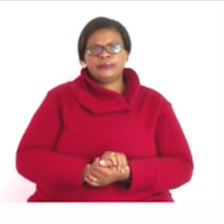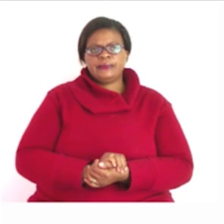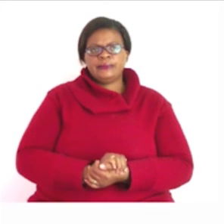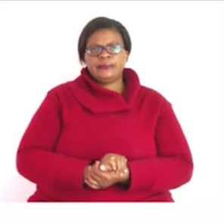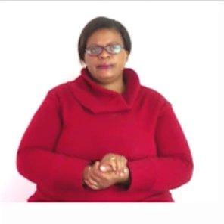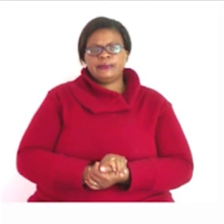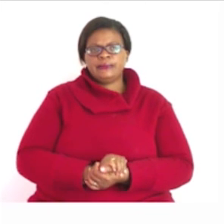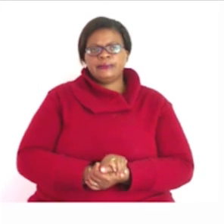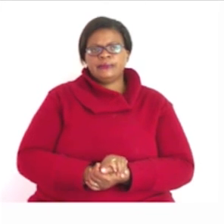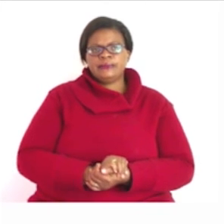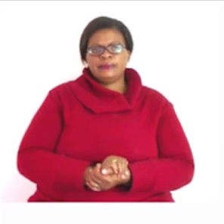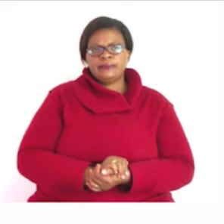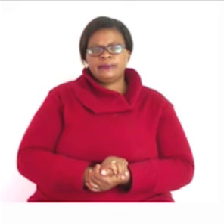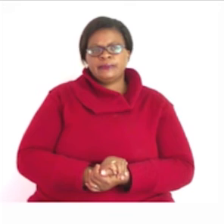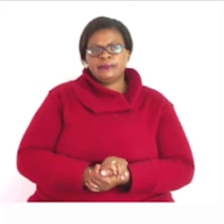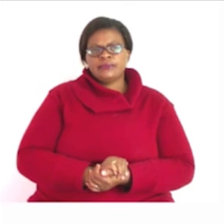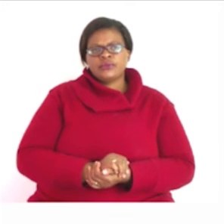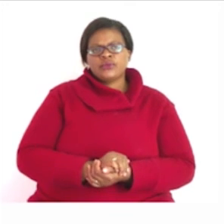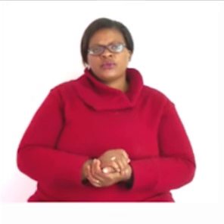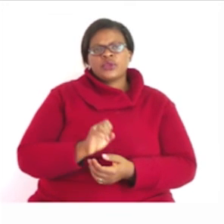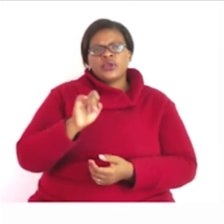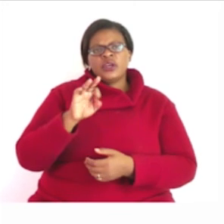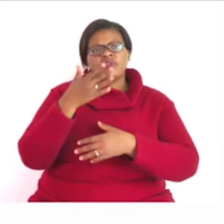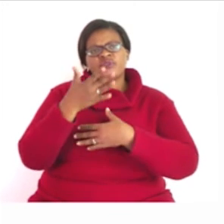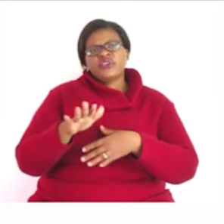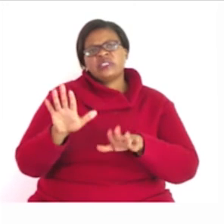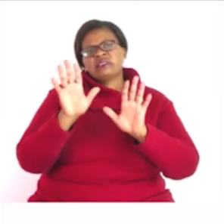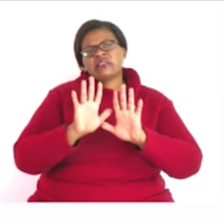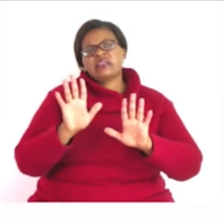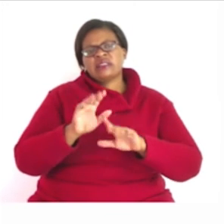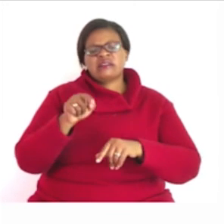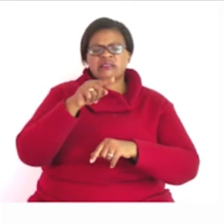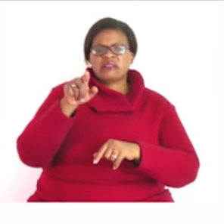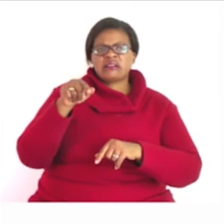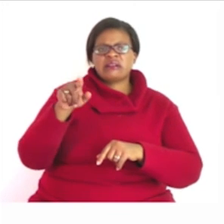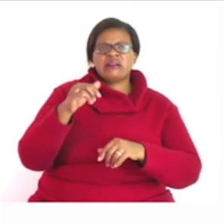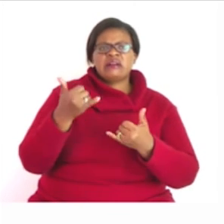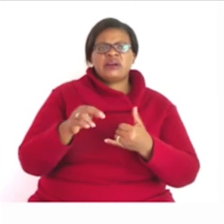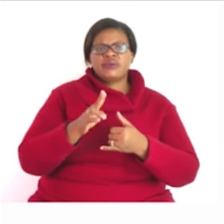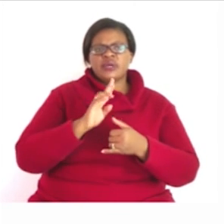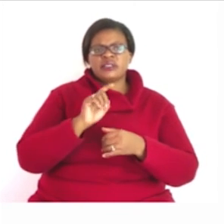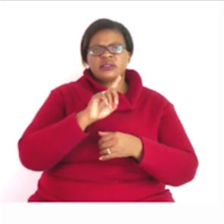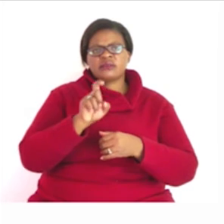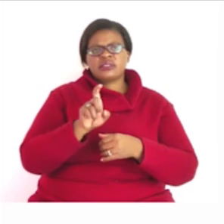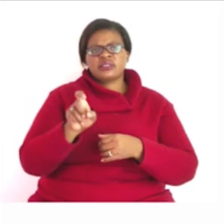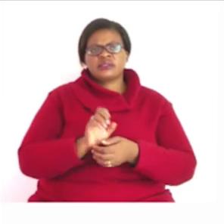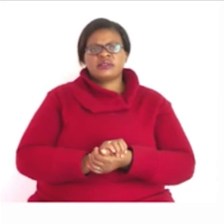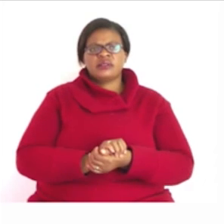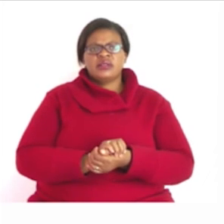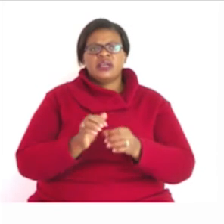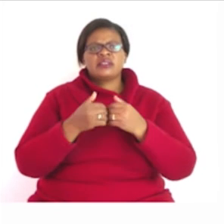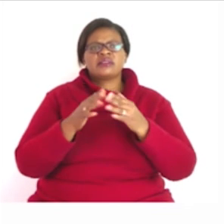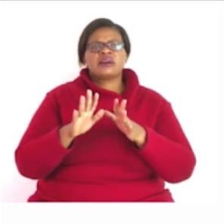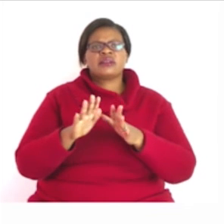Once you are done coloring your activity or and encircling, now we do question 2. And then it starts to